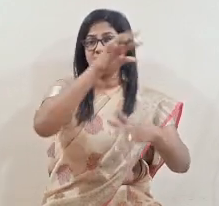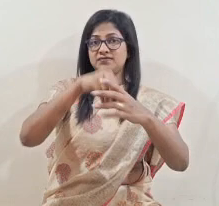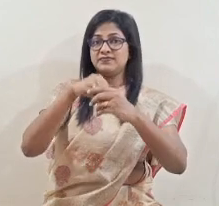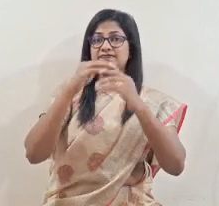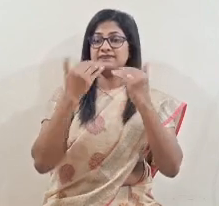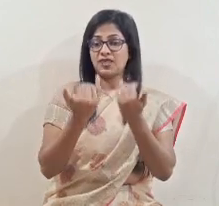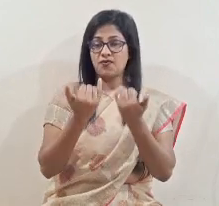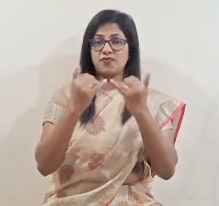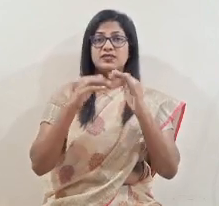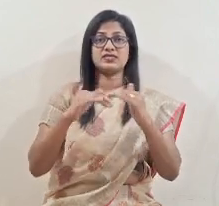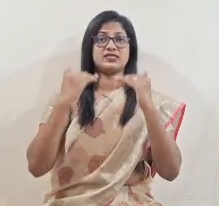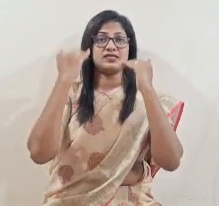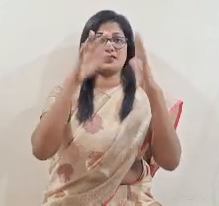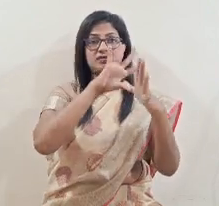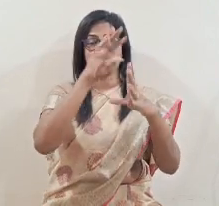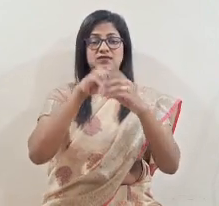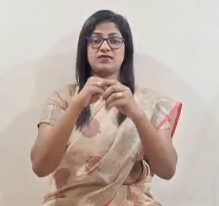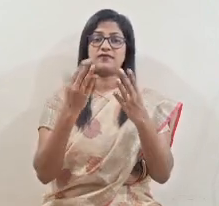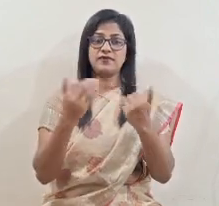the existing standard tool.